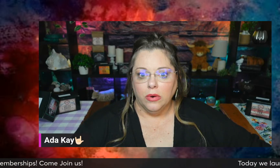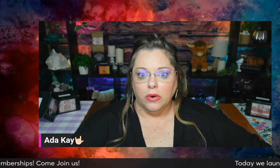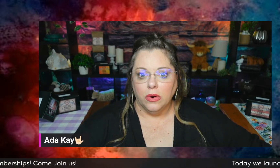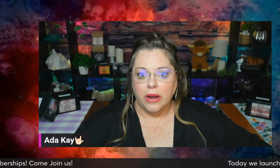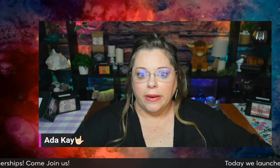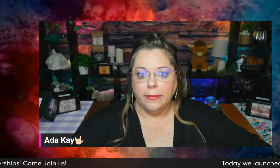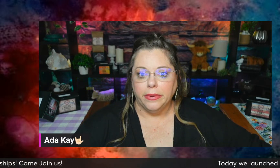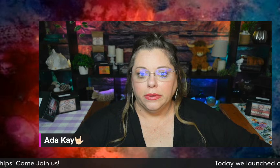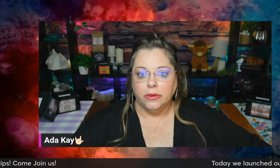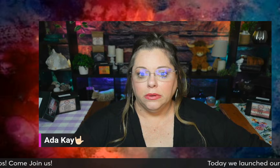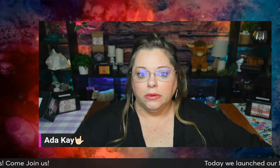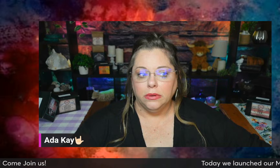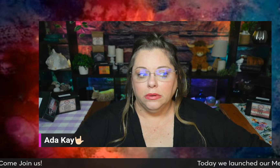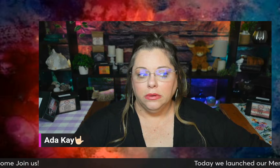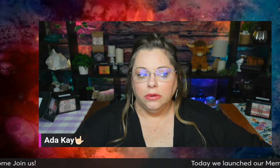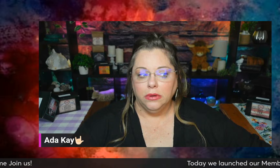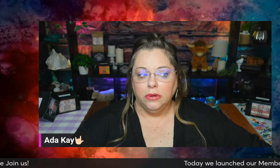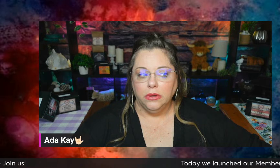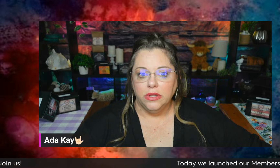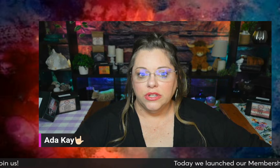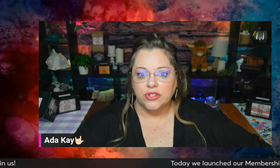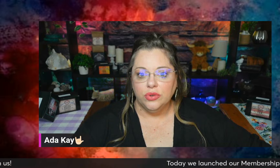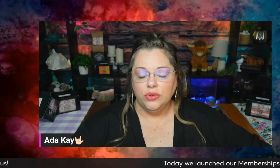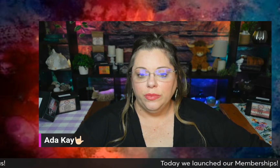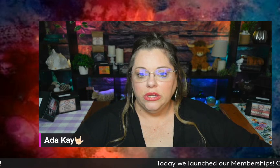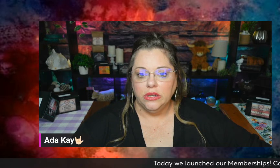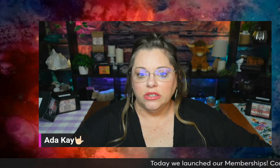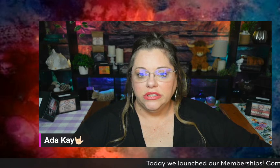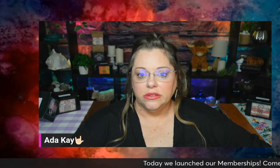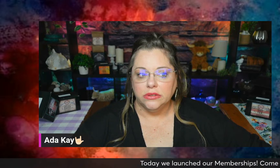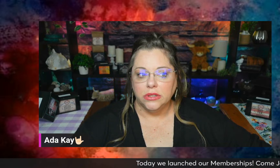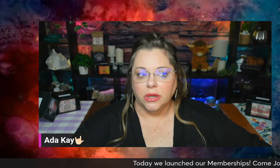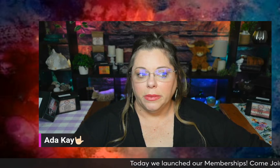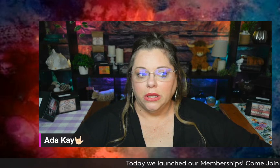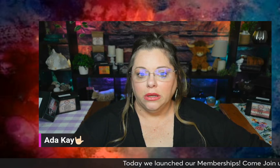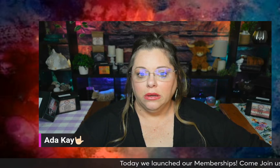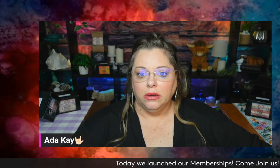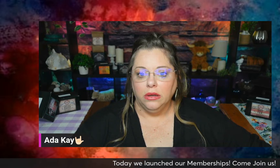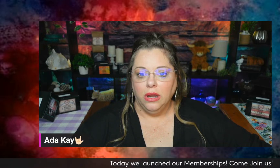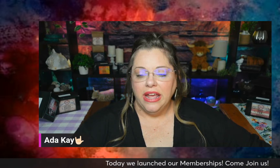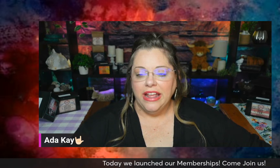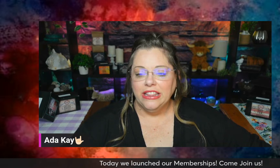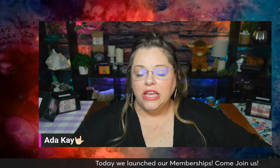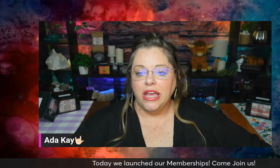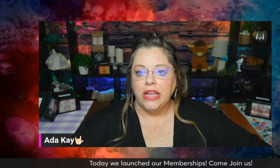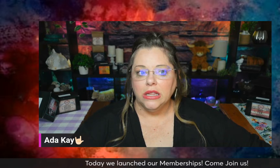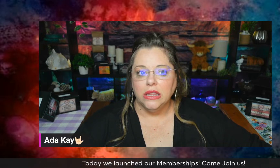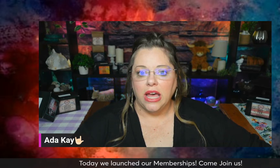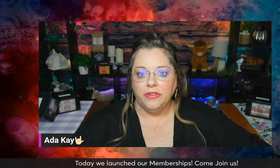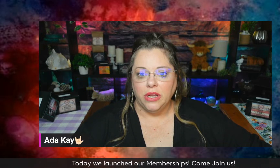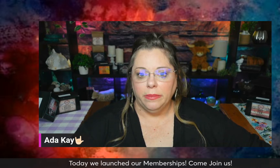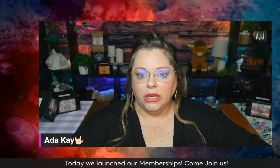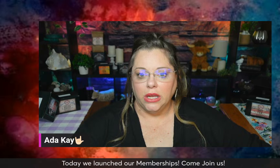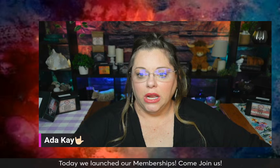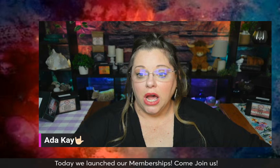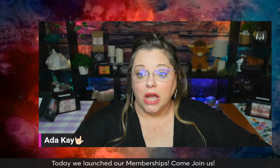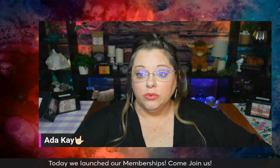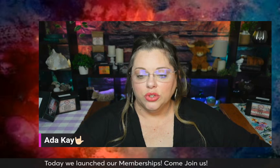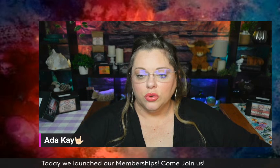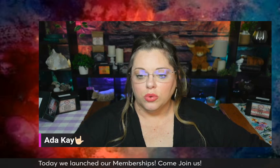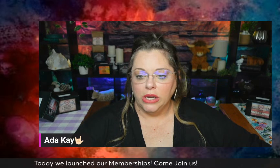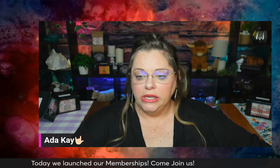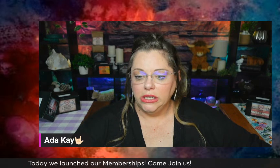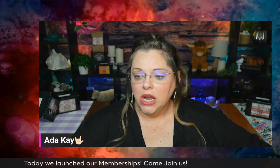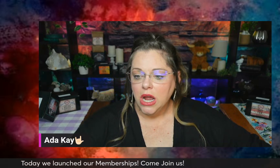oh crap. This could be a Delta gummy. They laughed at me and I